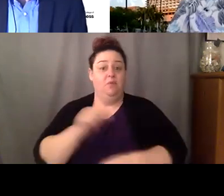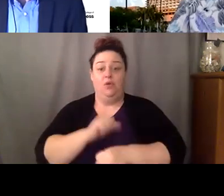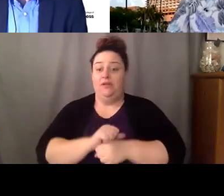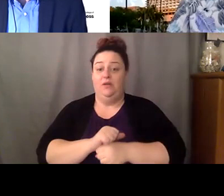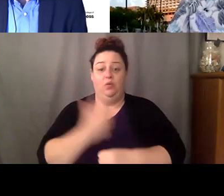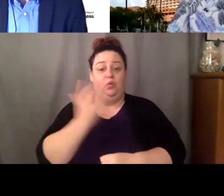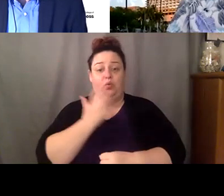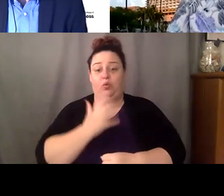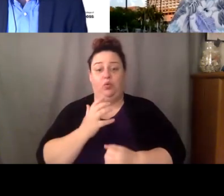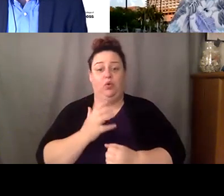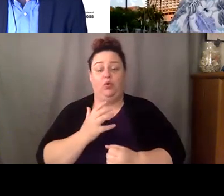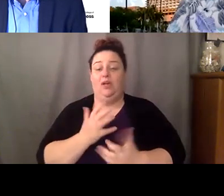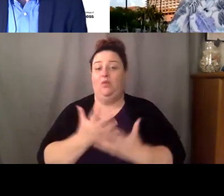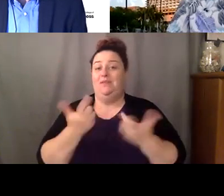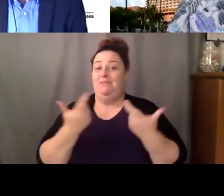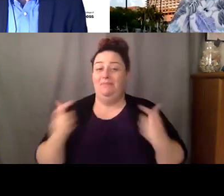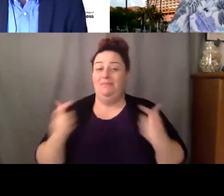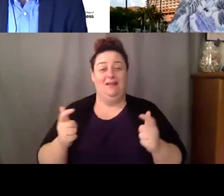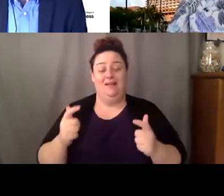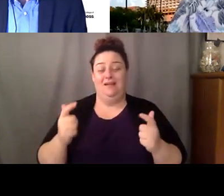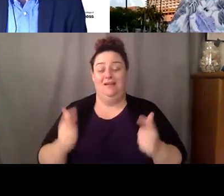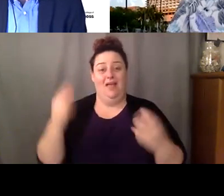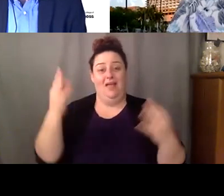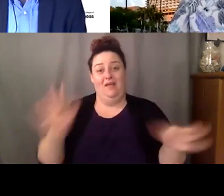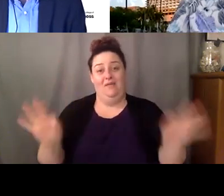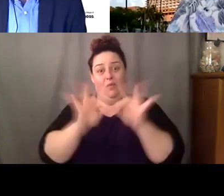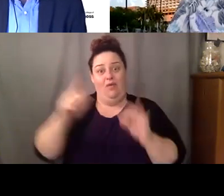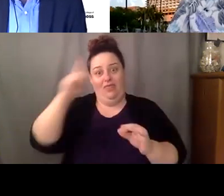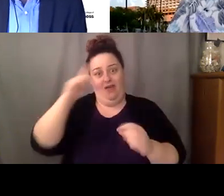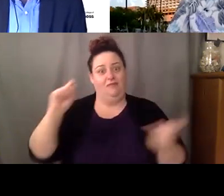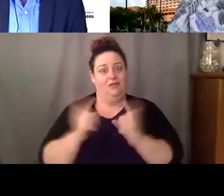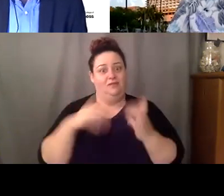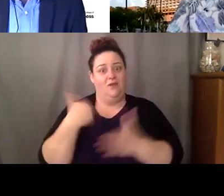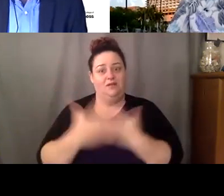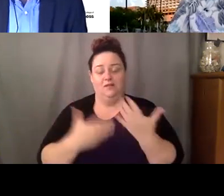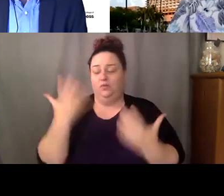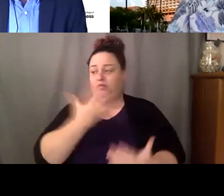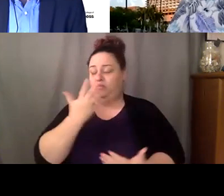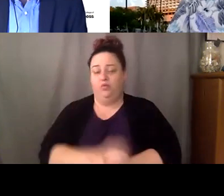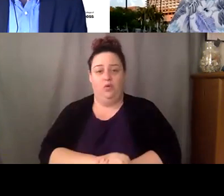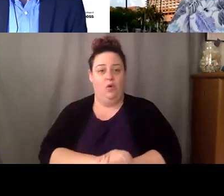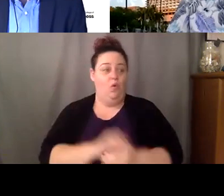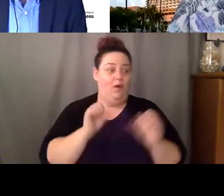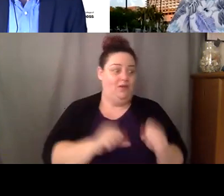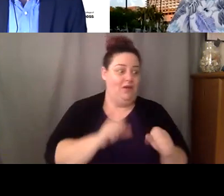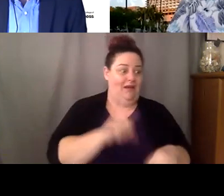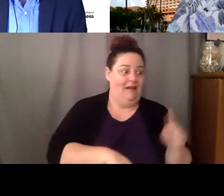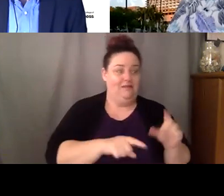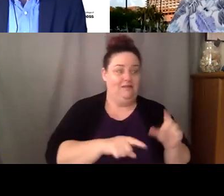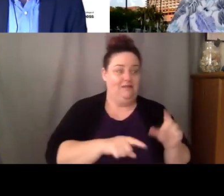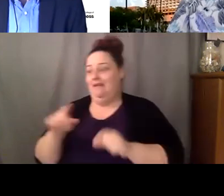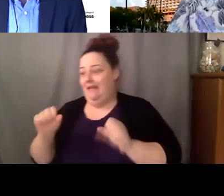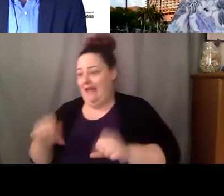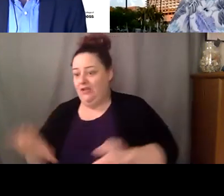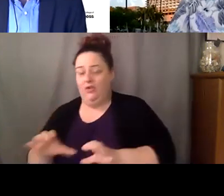it was a critical thought change process. You know, instead of advising clients what they could do and get out of the box, we